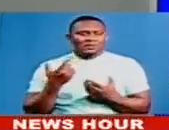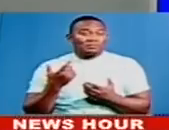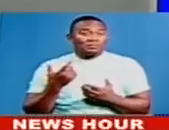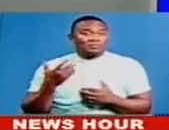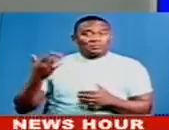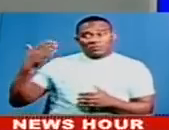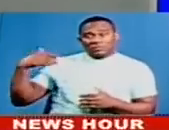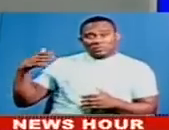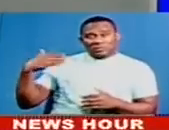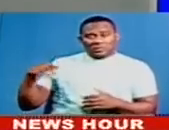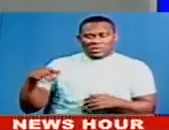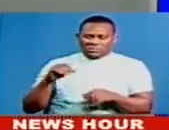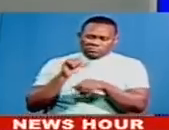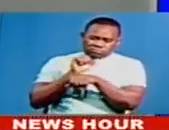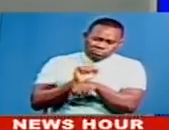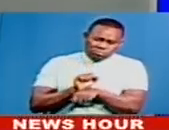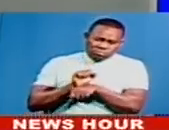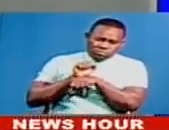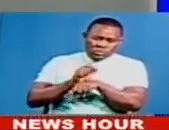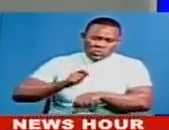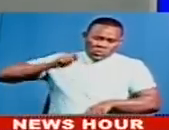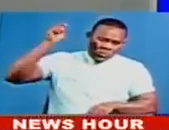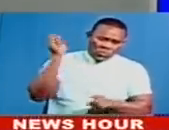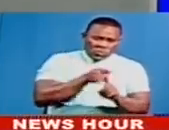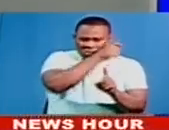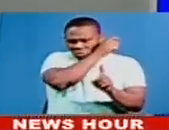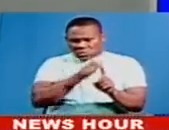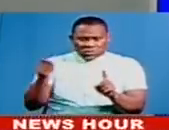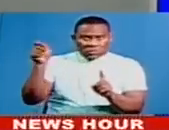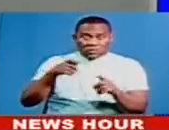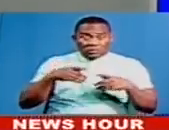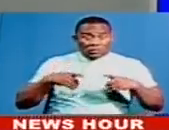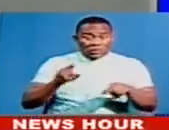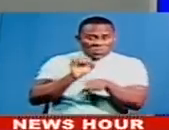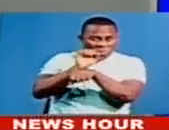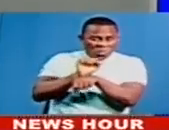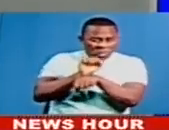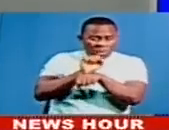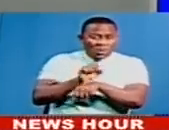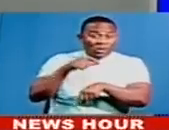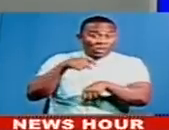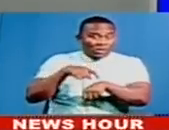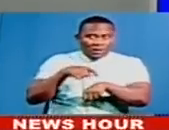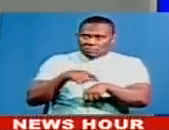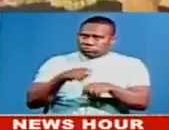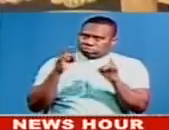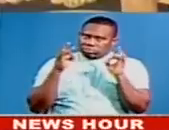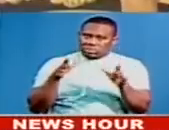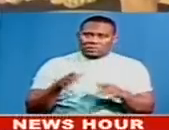justify the inhumane treatment meted out to human beings during the era of slave trade.